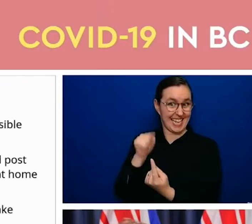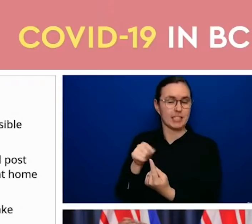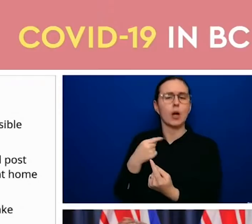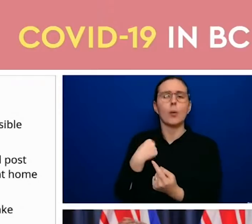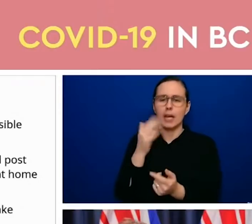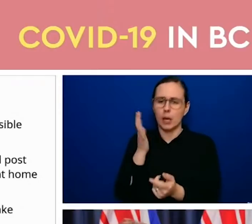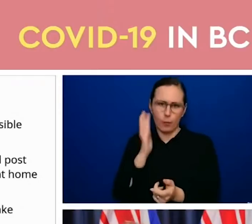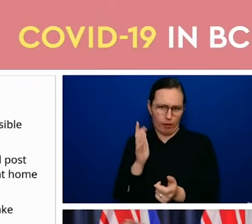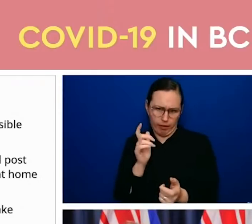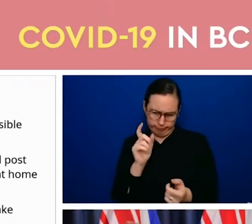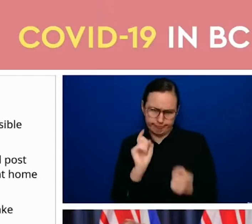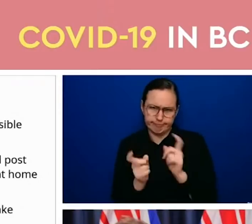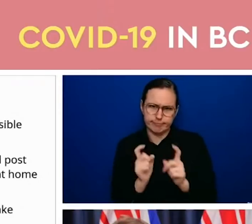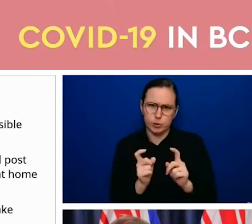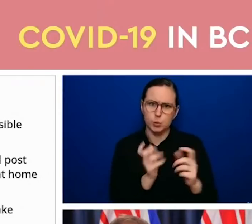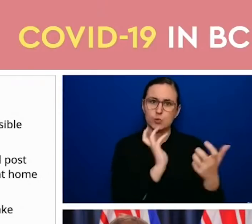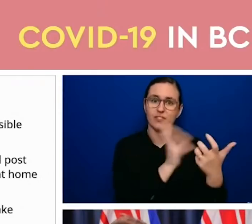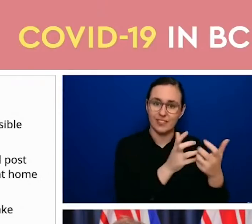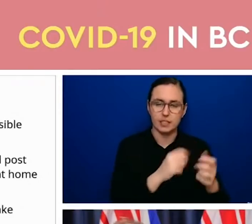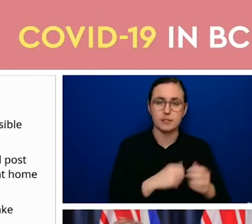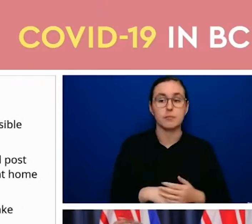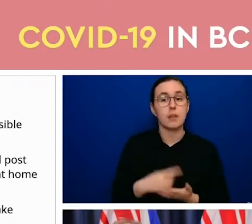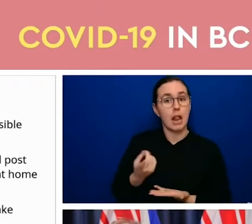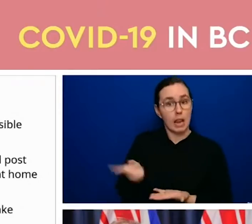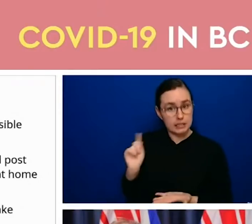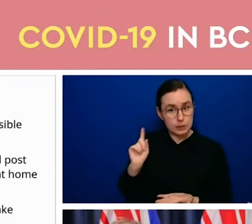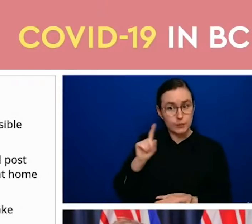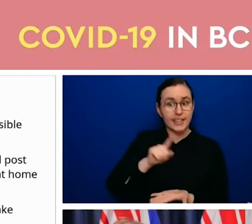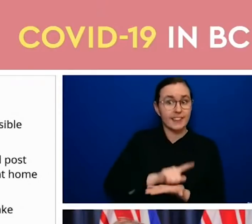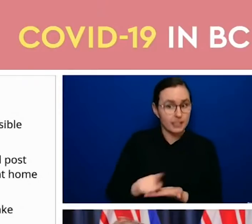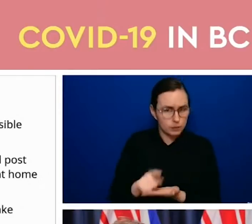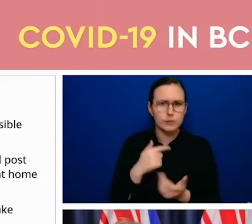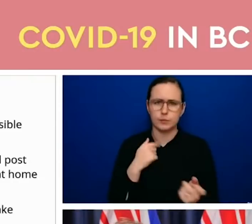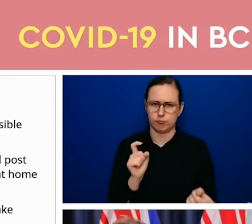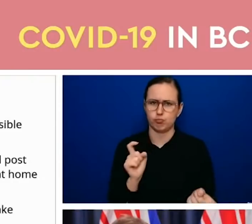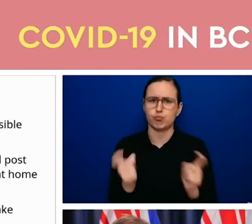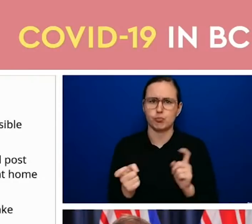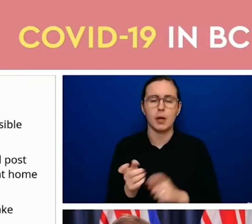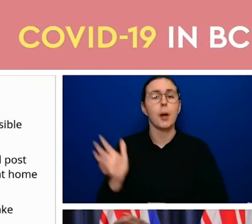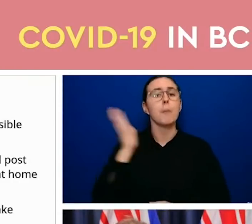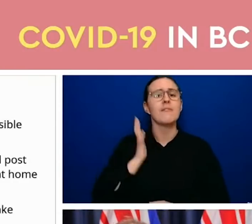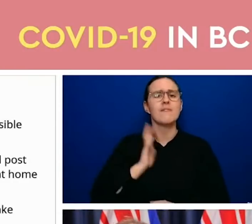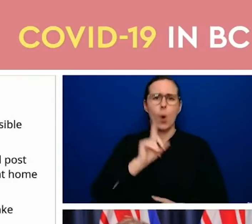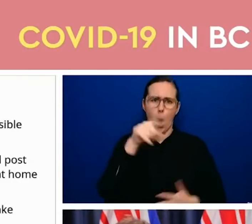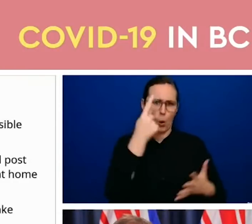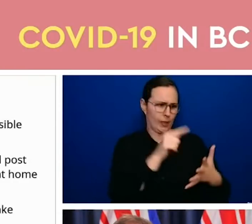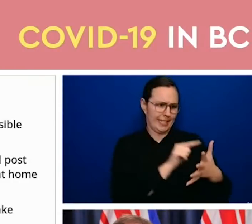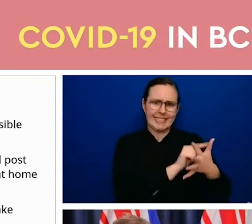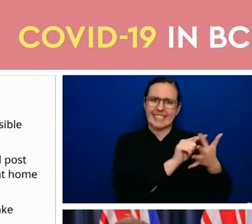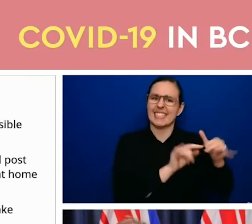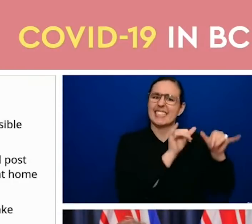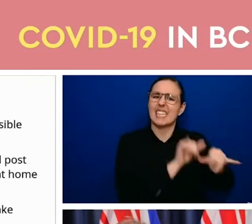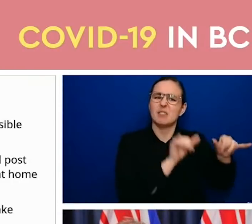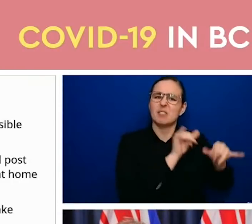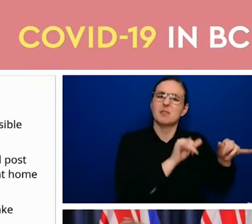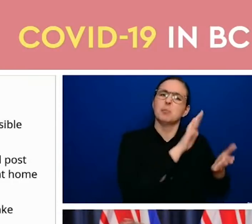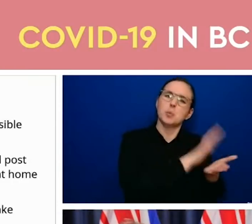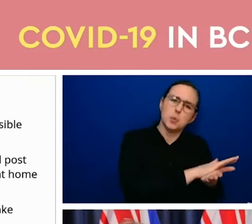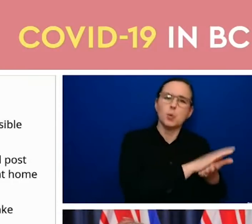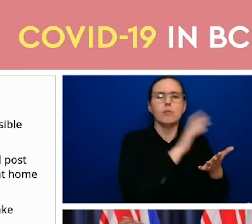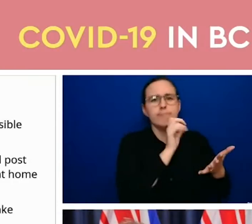this week. Previously, we focused on priority high-risk populations. Last week, we announced additional distribution through